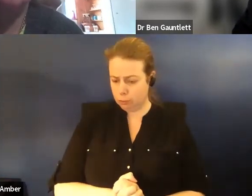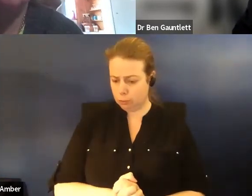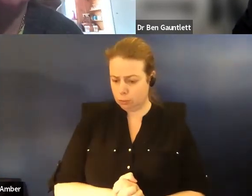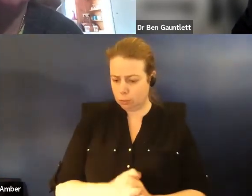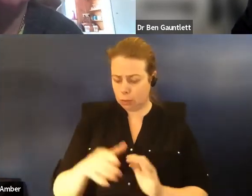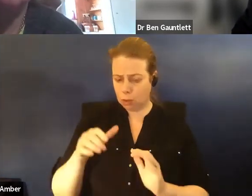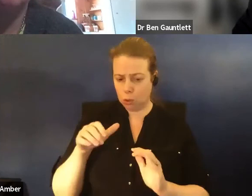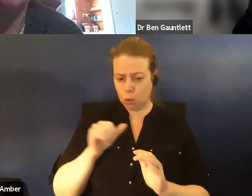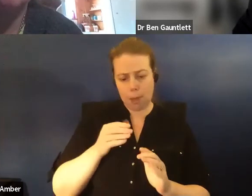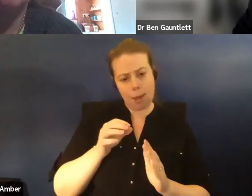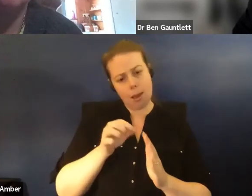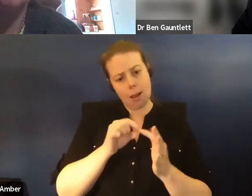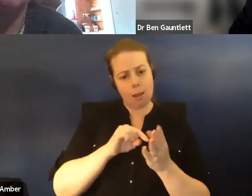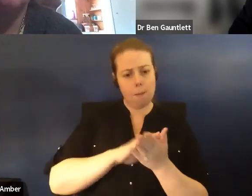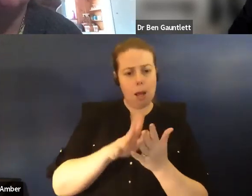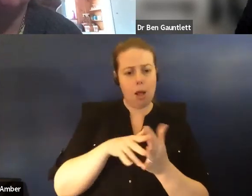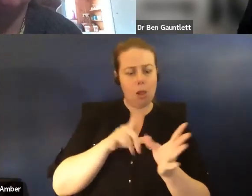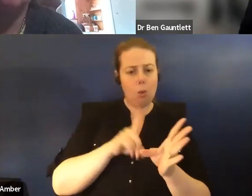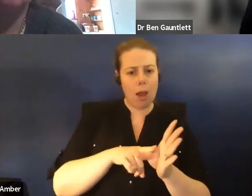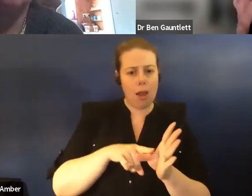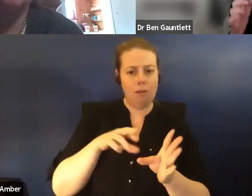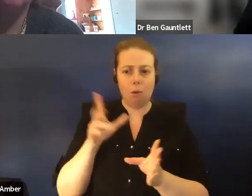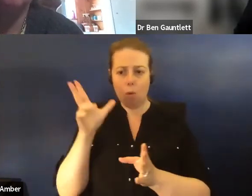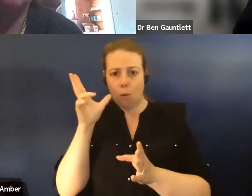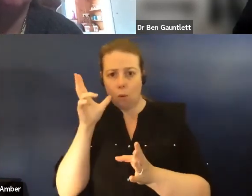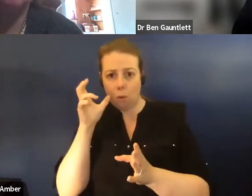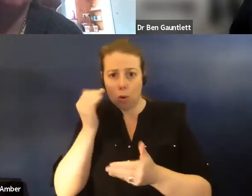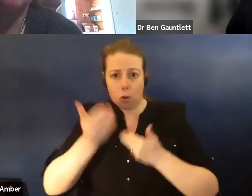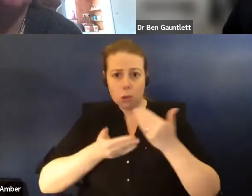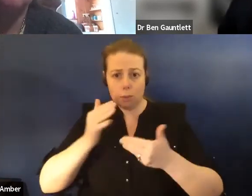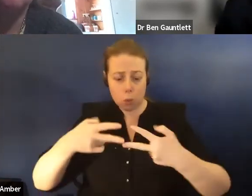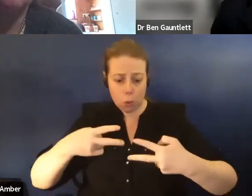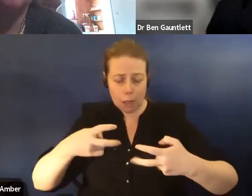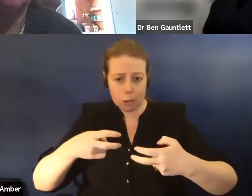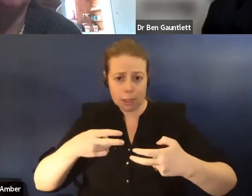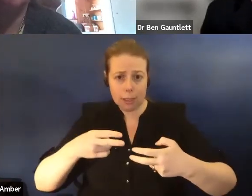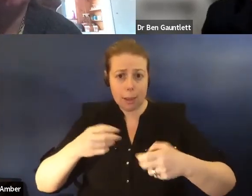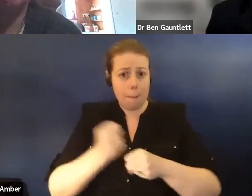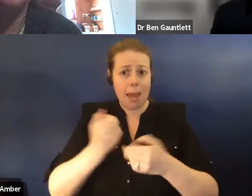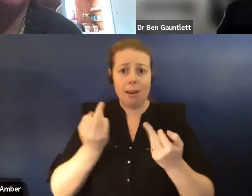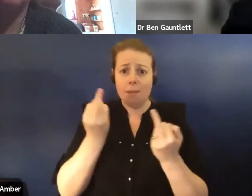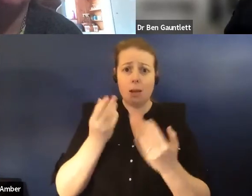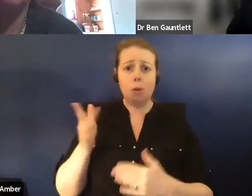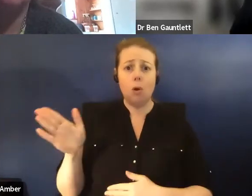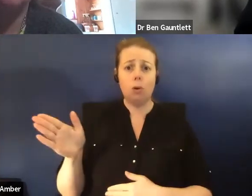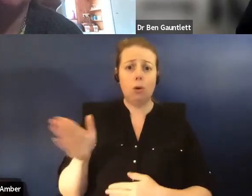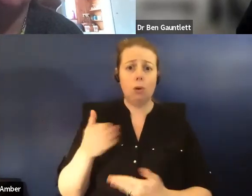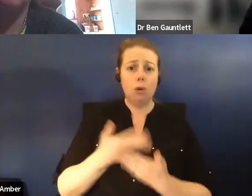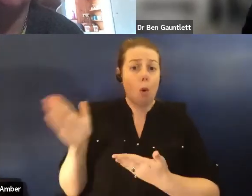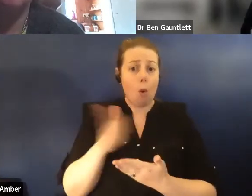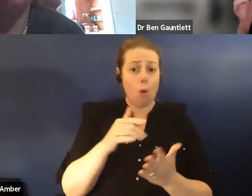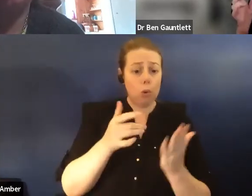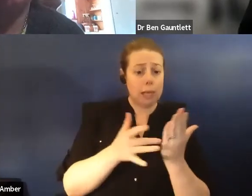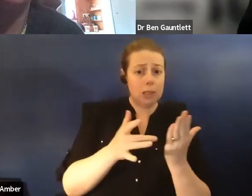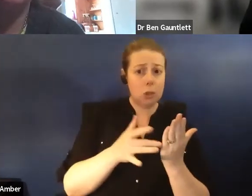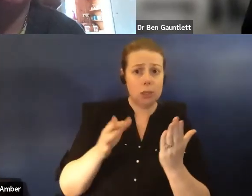audio description on all forms of available technology or media for people with disability. And this is also picked up